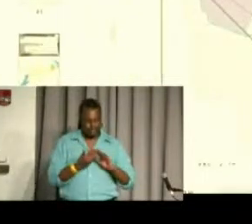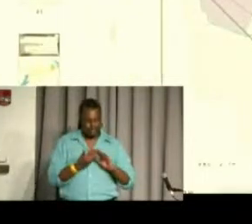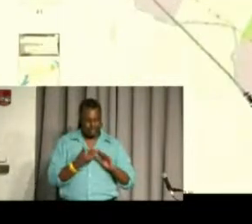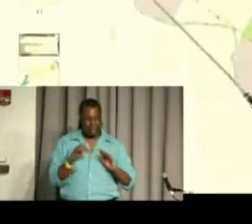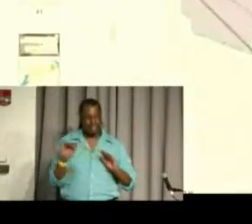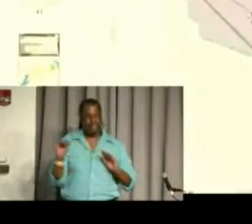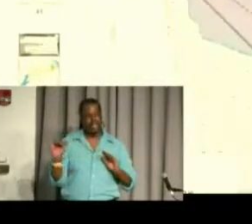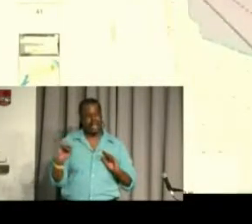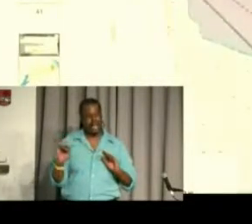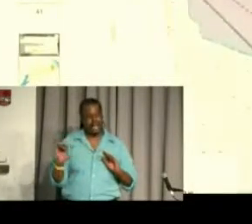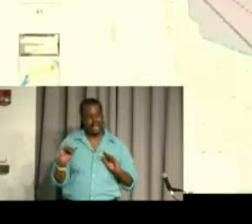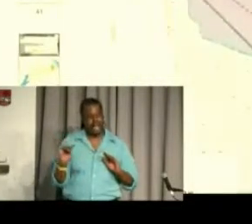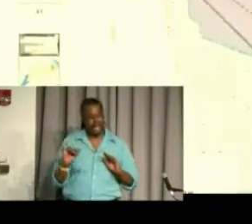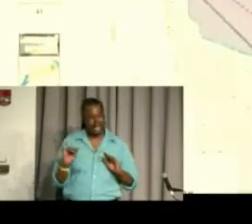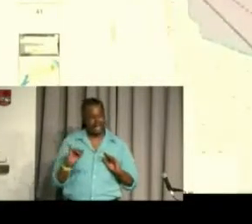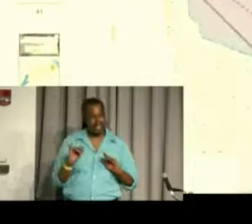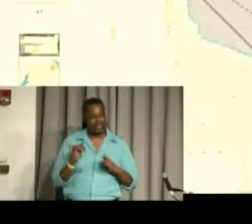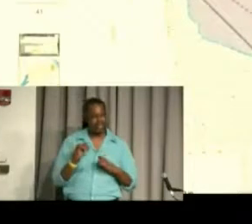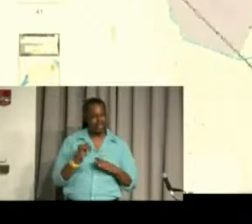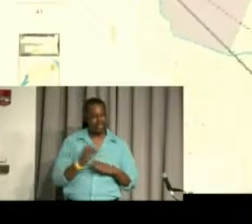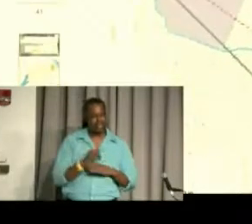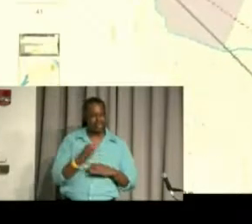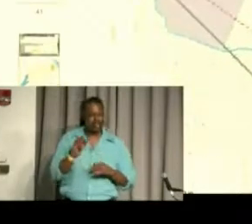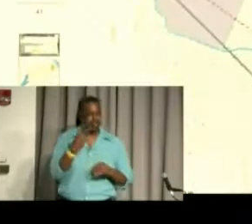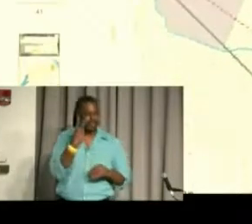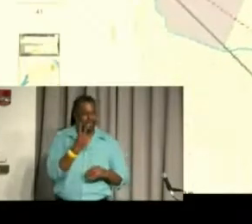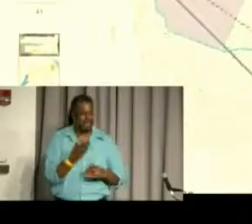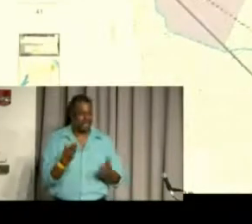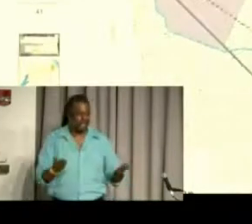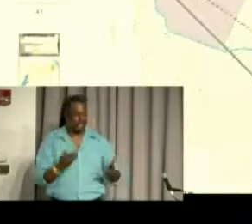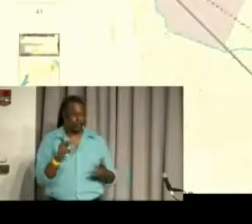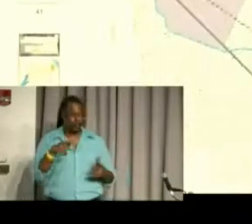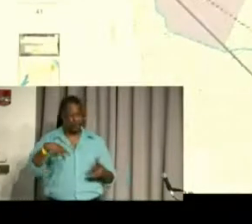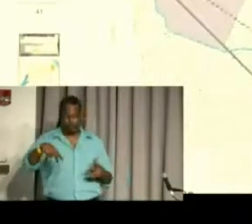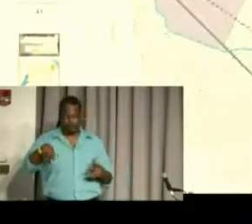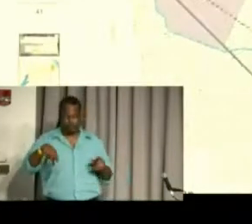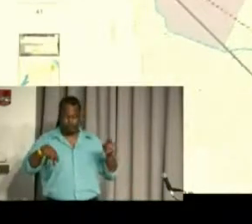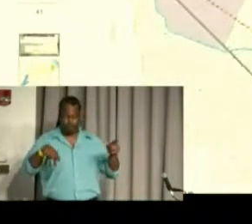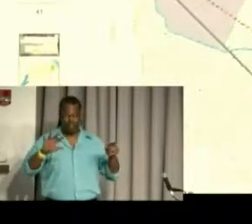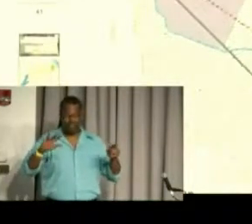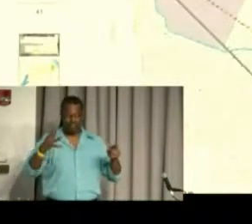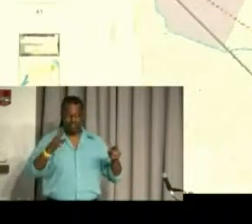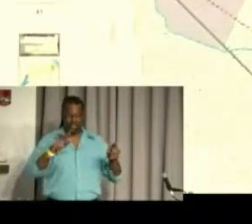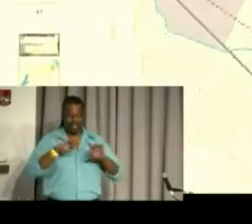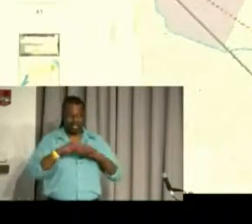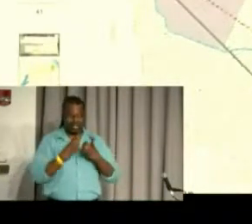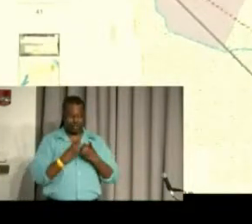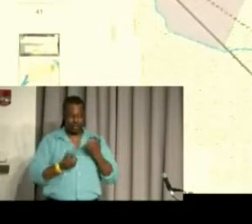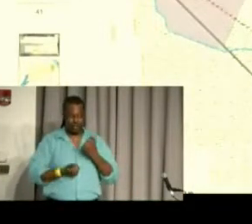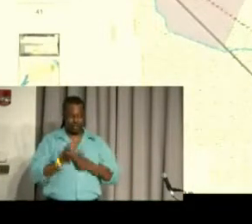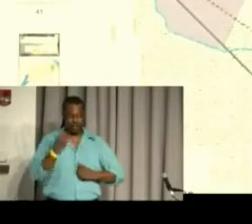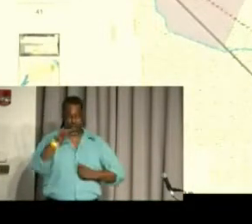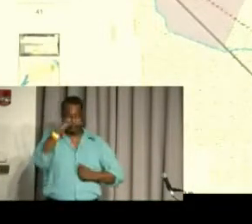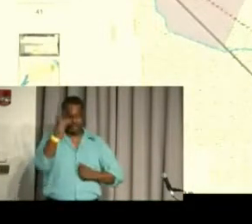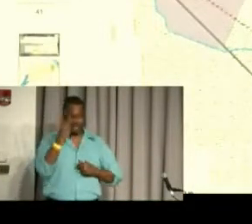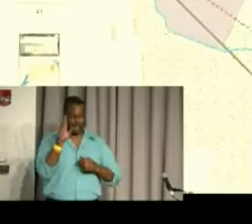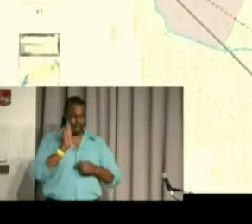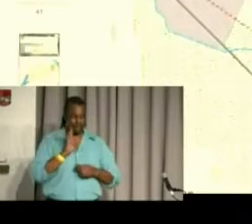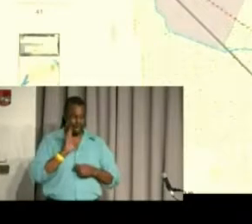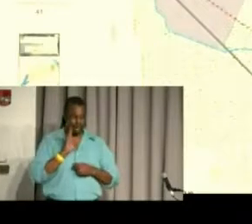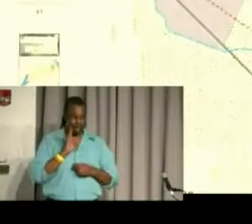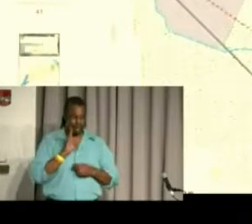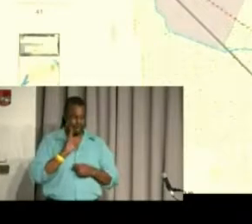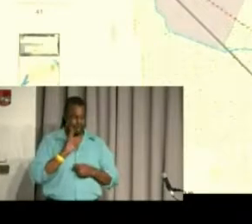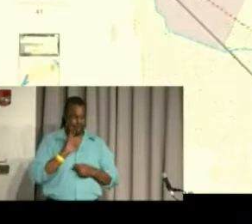as both industrial. So we're looking here in purple is the 5th district, the majority Black, around 86%